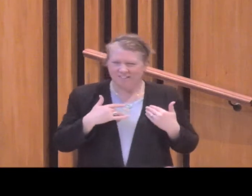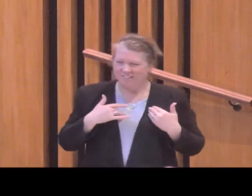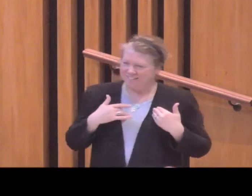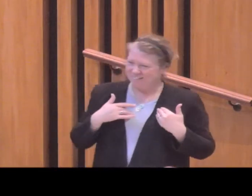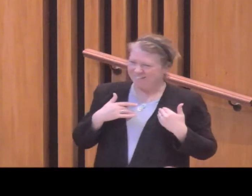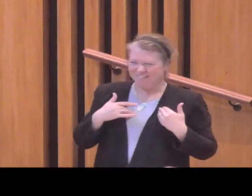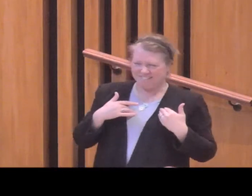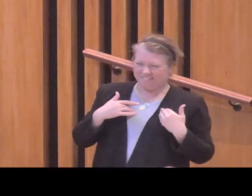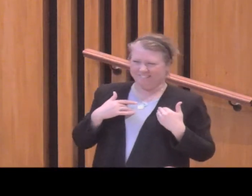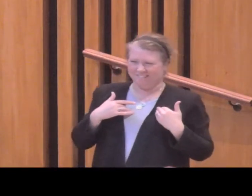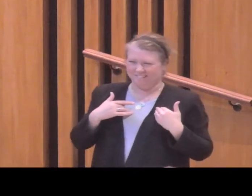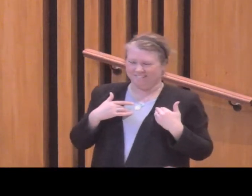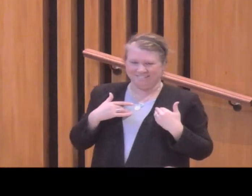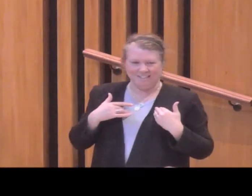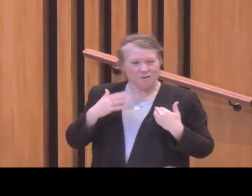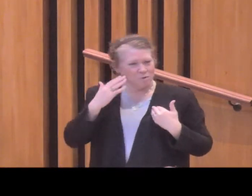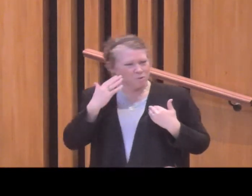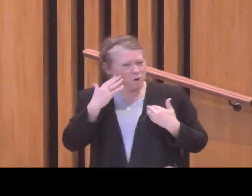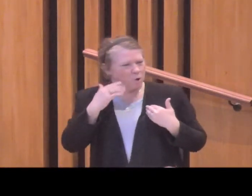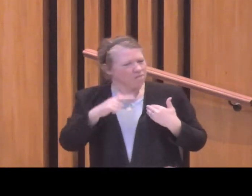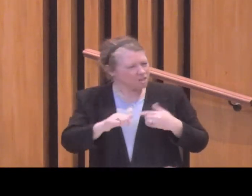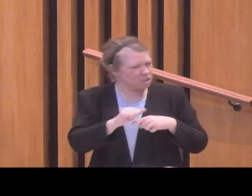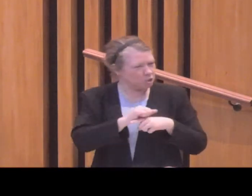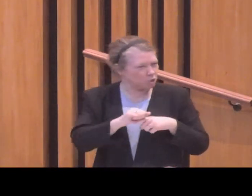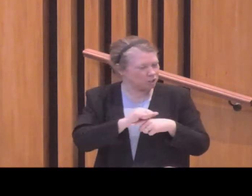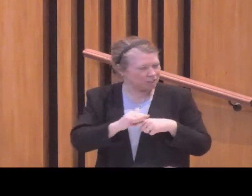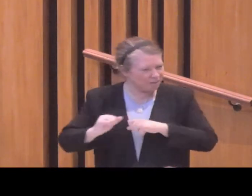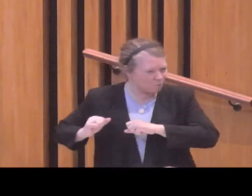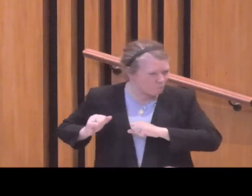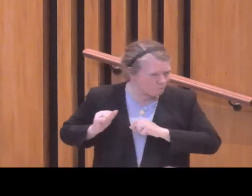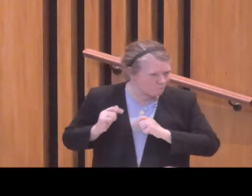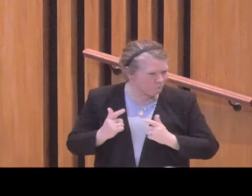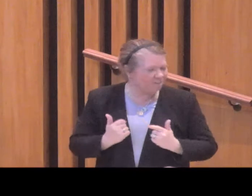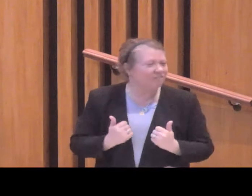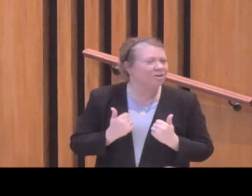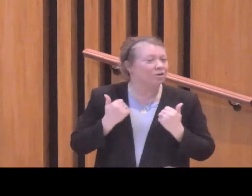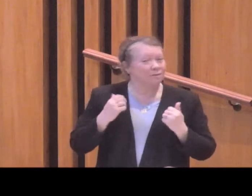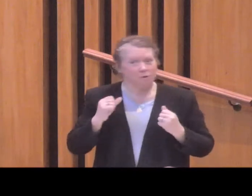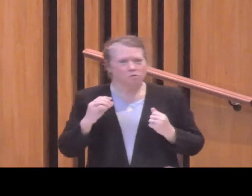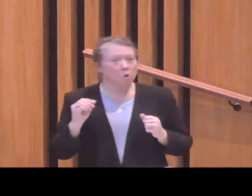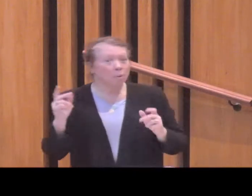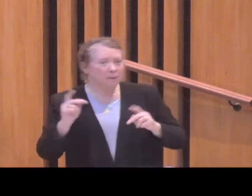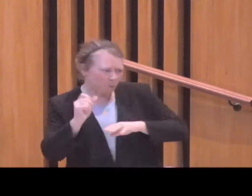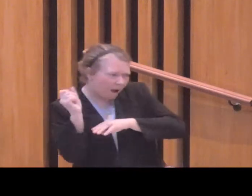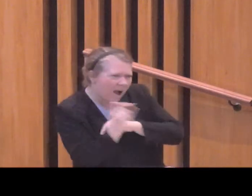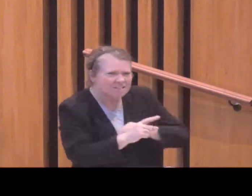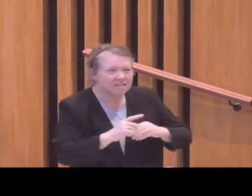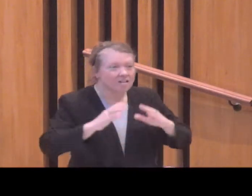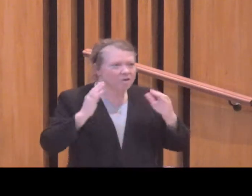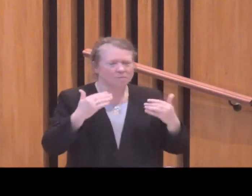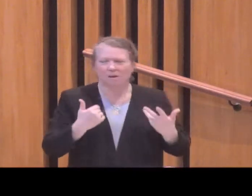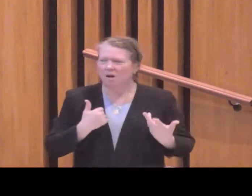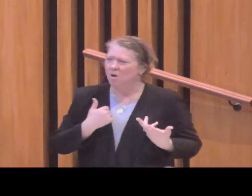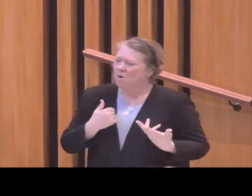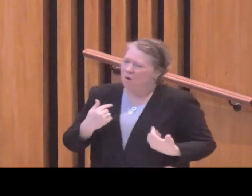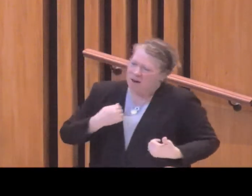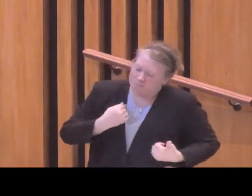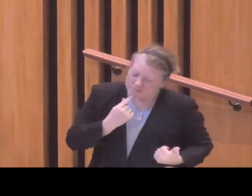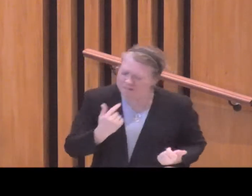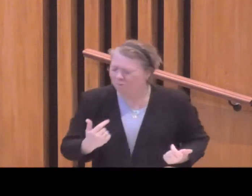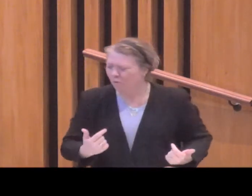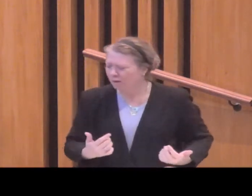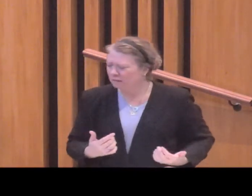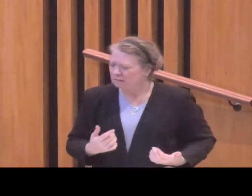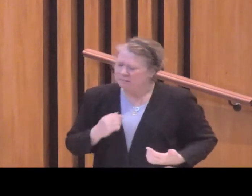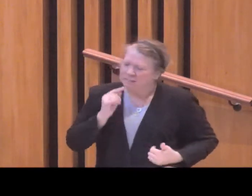expect the response to be, I made a mistake, I'm disappointed, I let my teammates down. But to